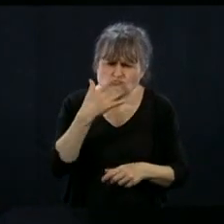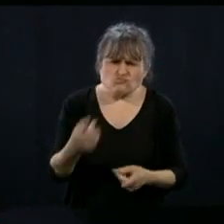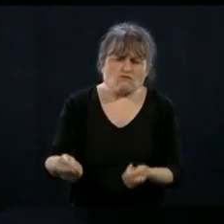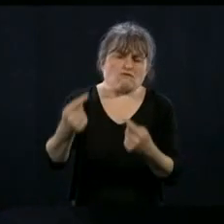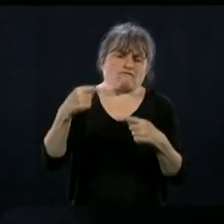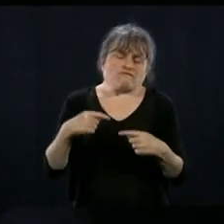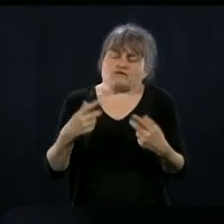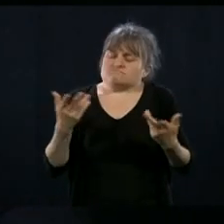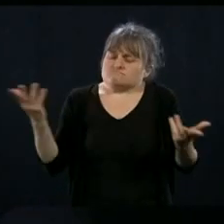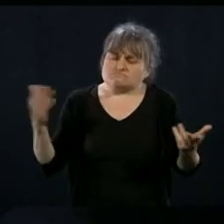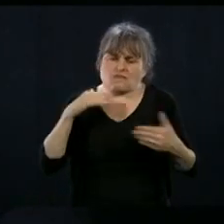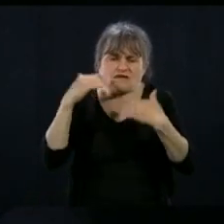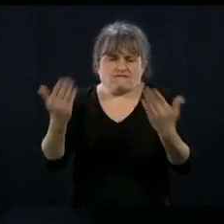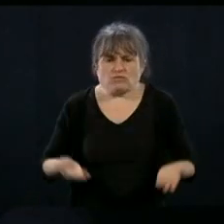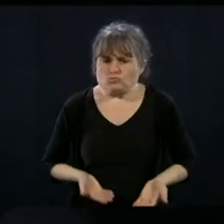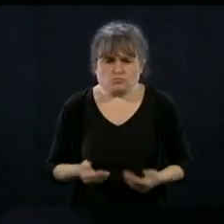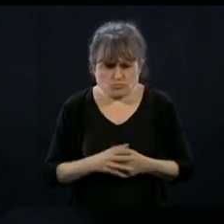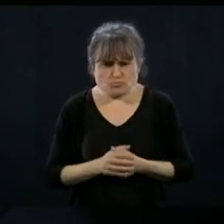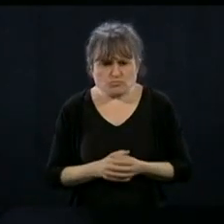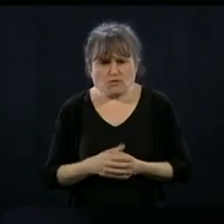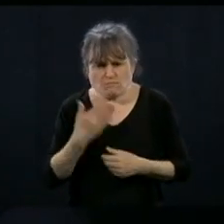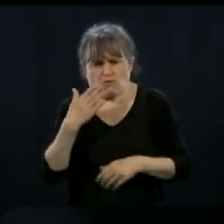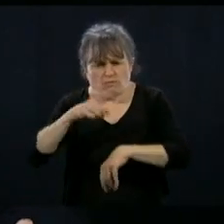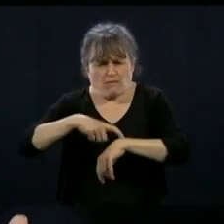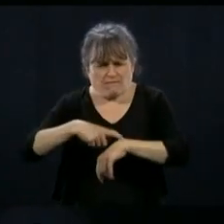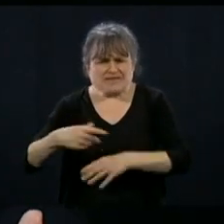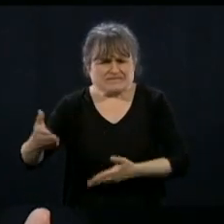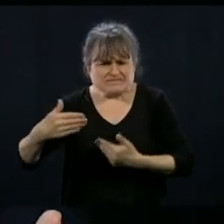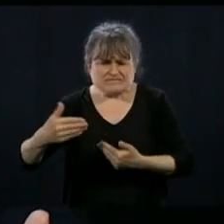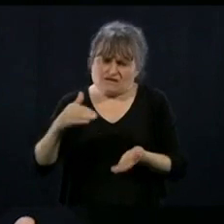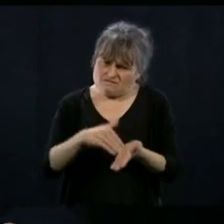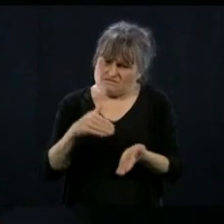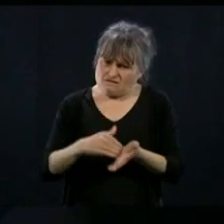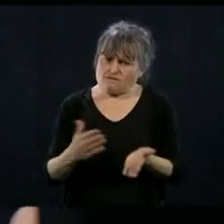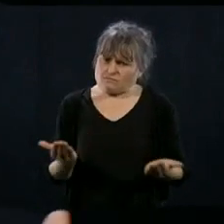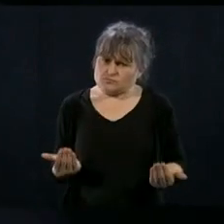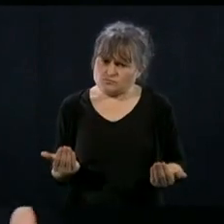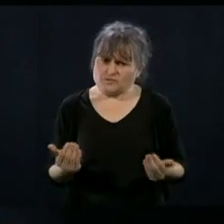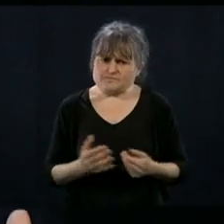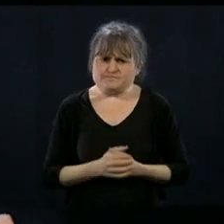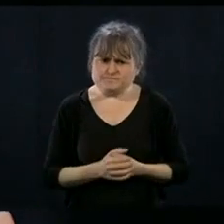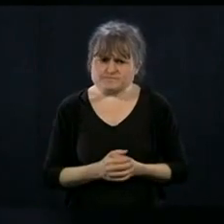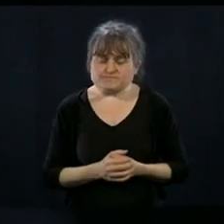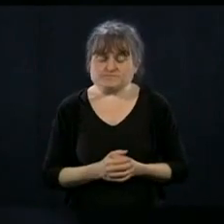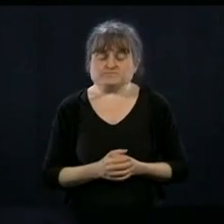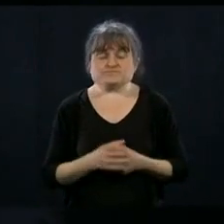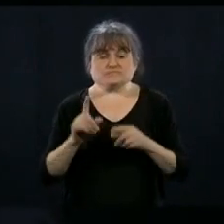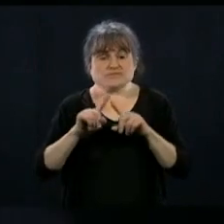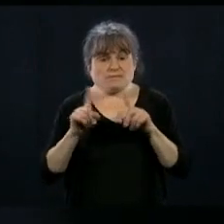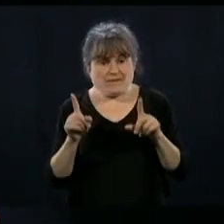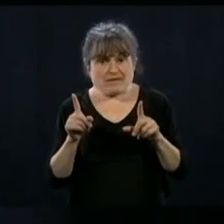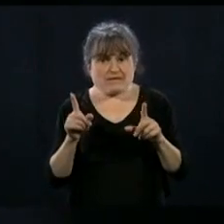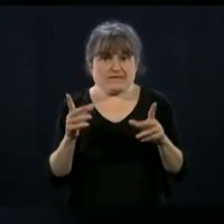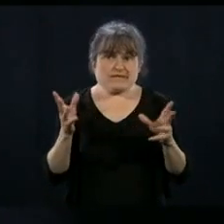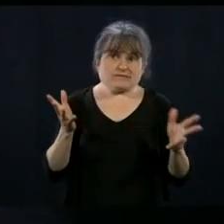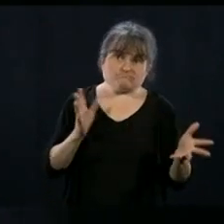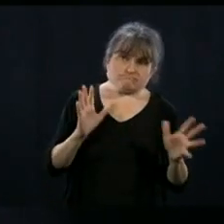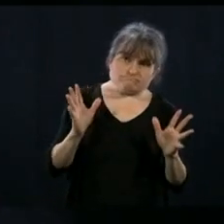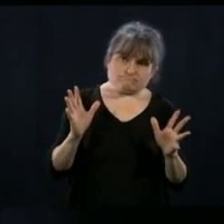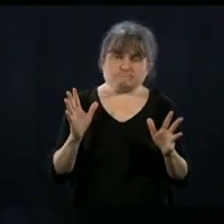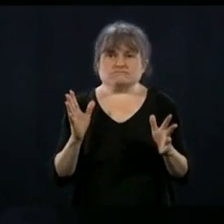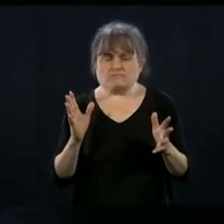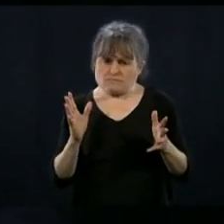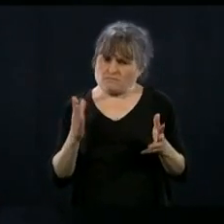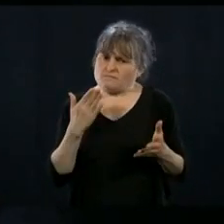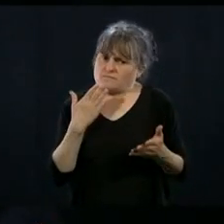people who are retired, who want to come back. It's now or never. We need you. But I still wish to say that